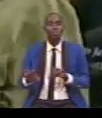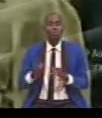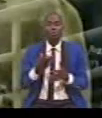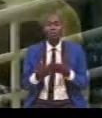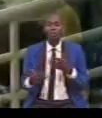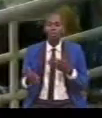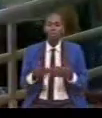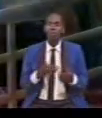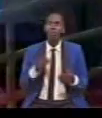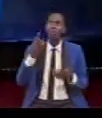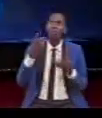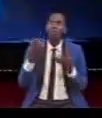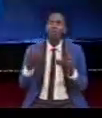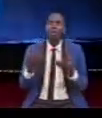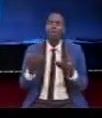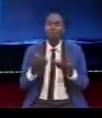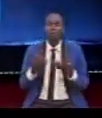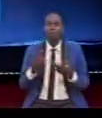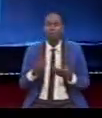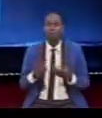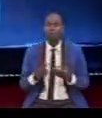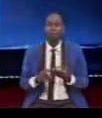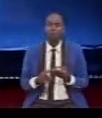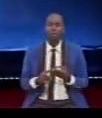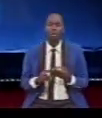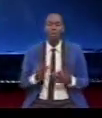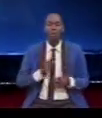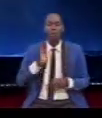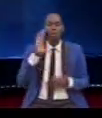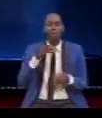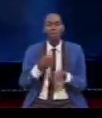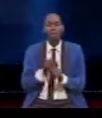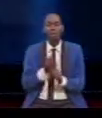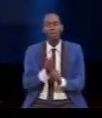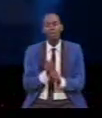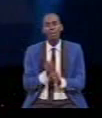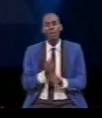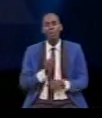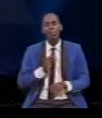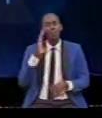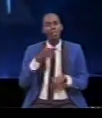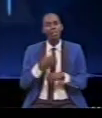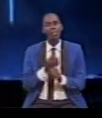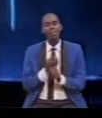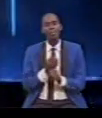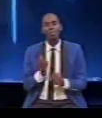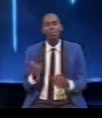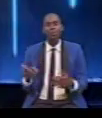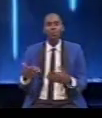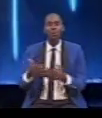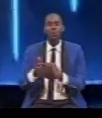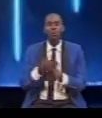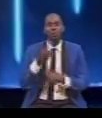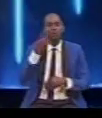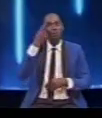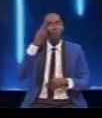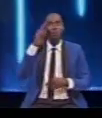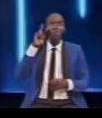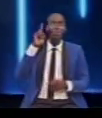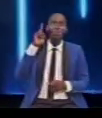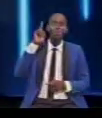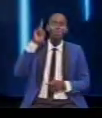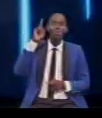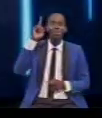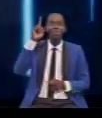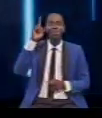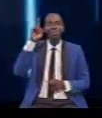Do whatever You want to. I will make, and I will make room for